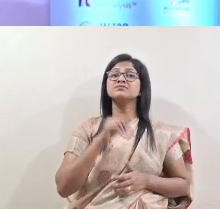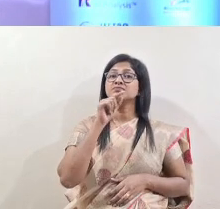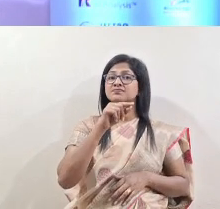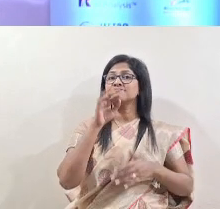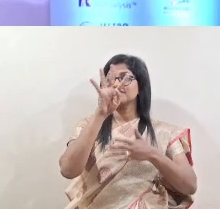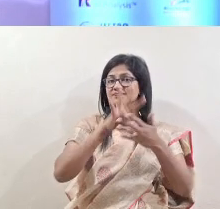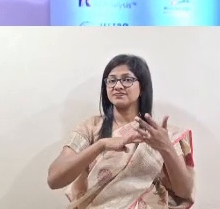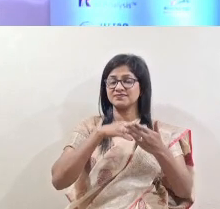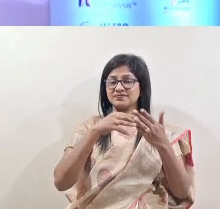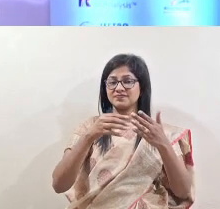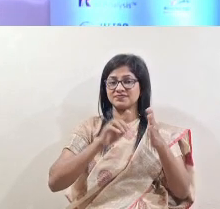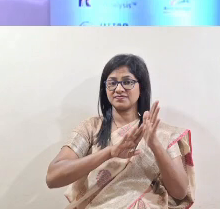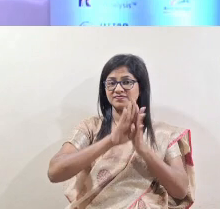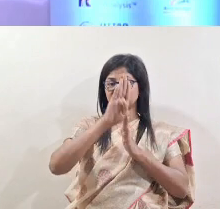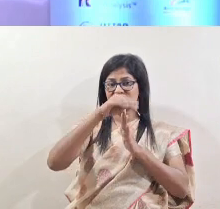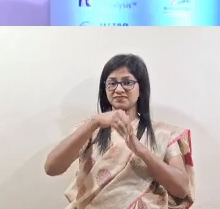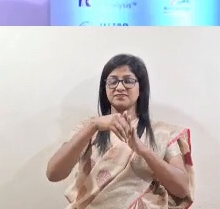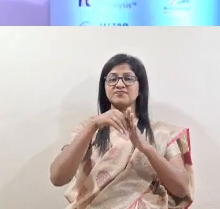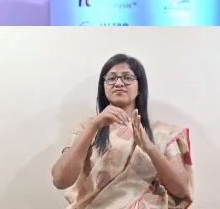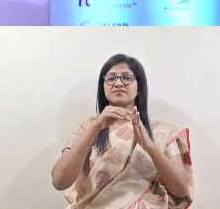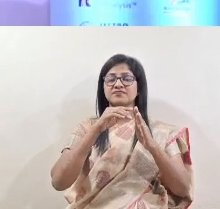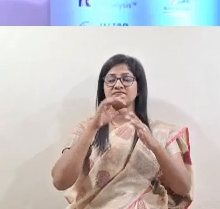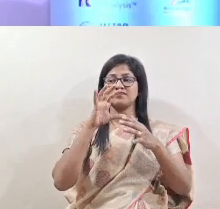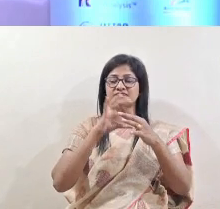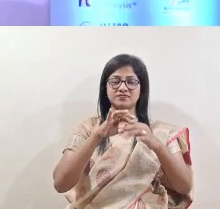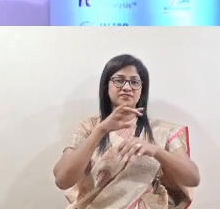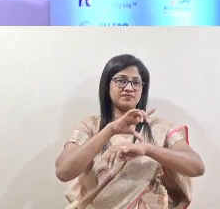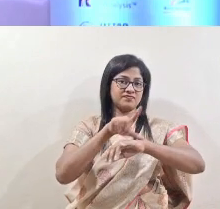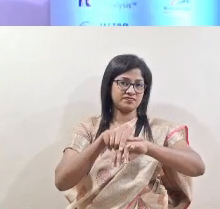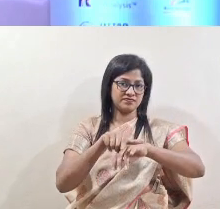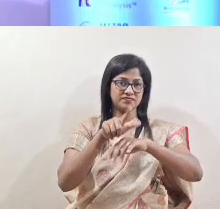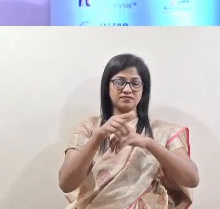This is the graph for delay.